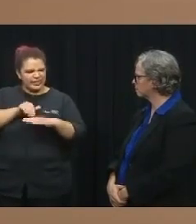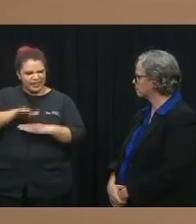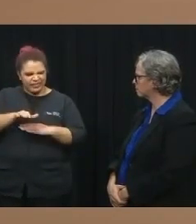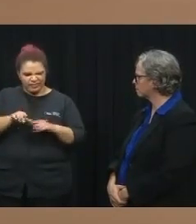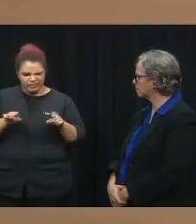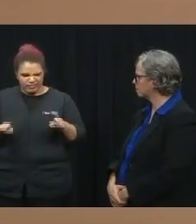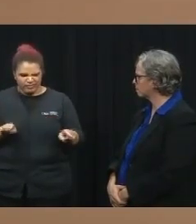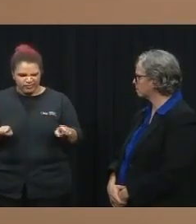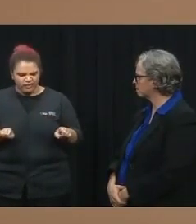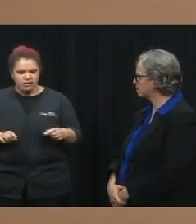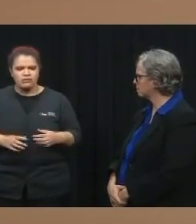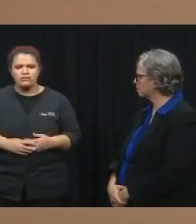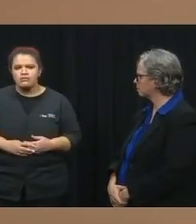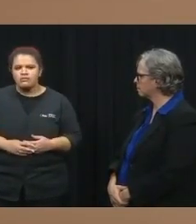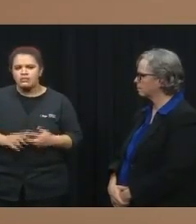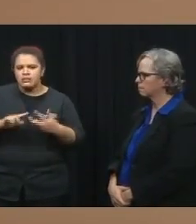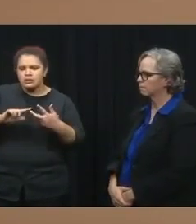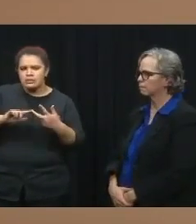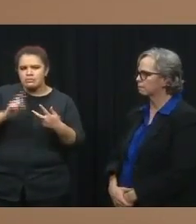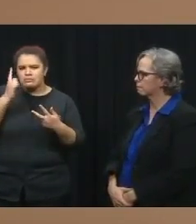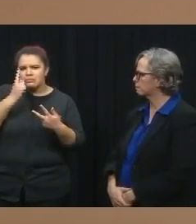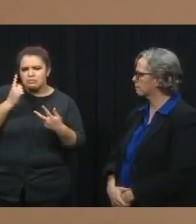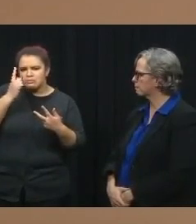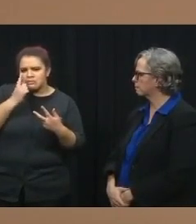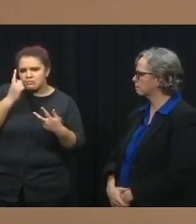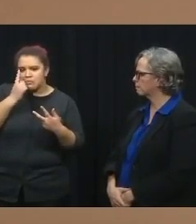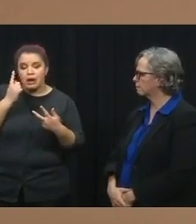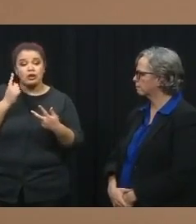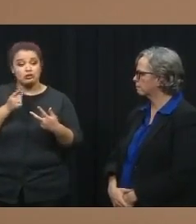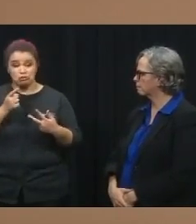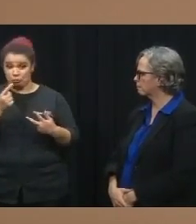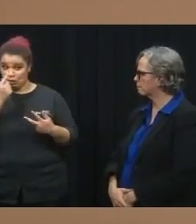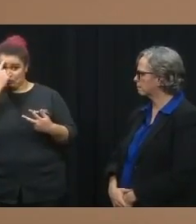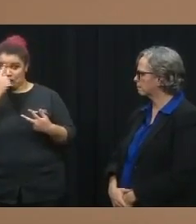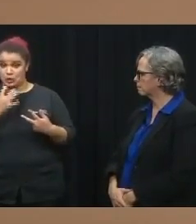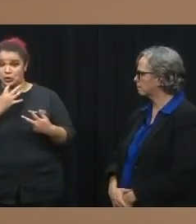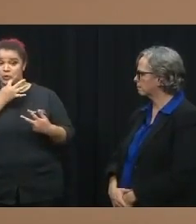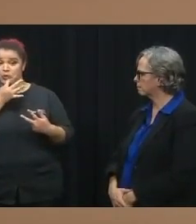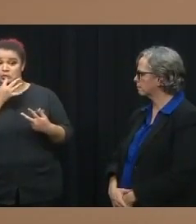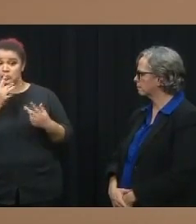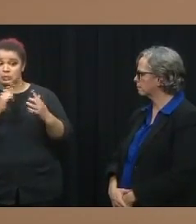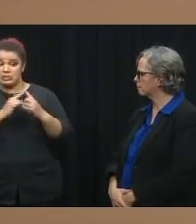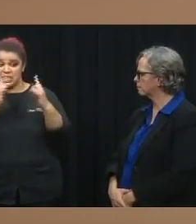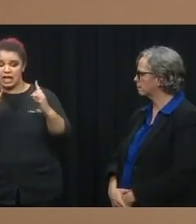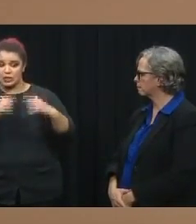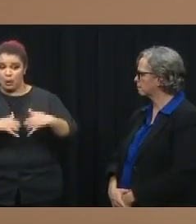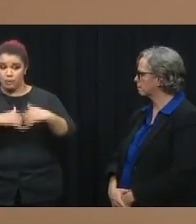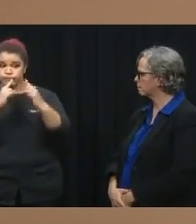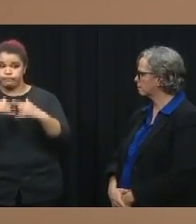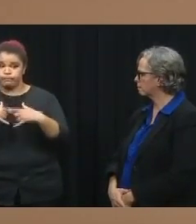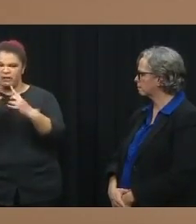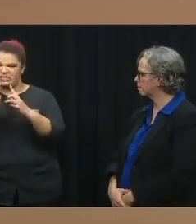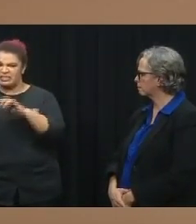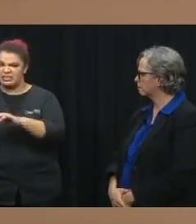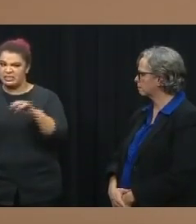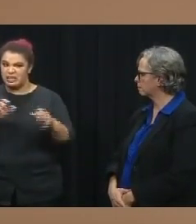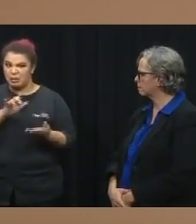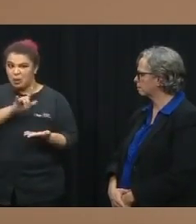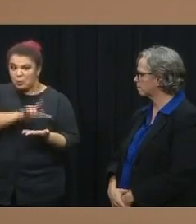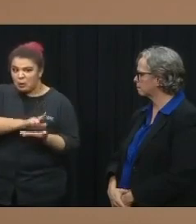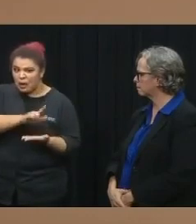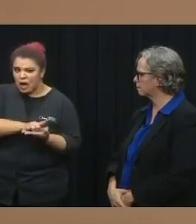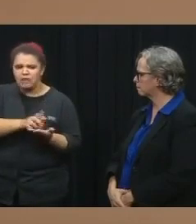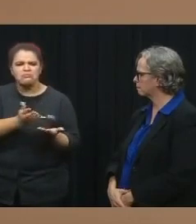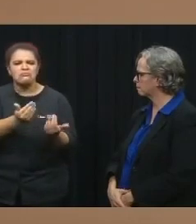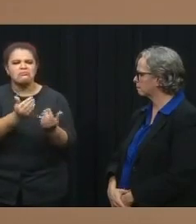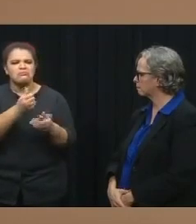the construction of quick tent hospitals, kind of like we did in Wuhan, or just some more details would be really